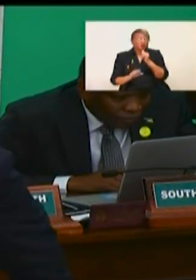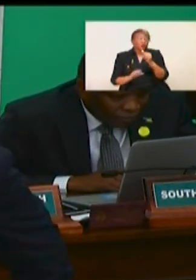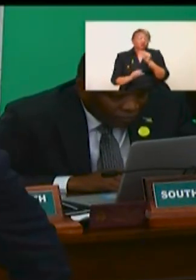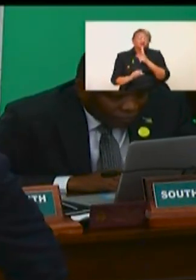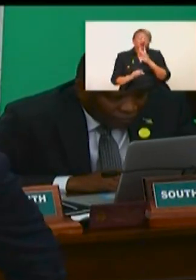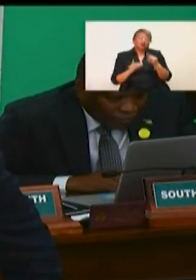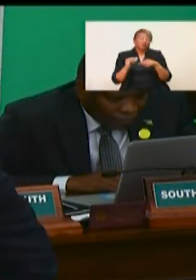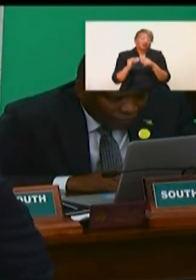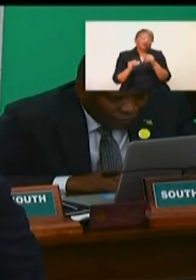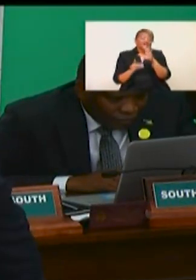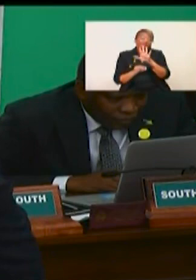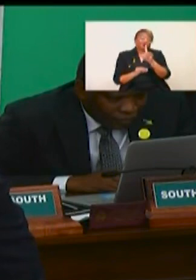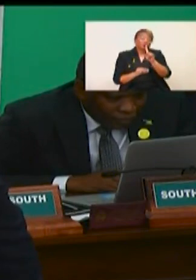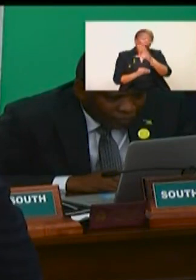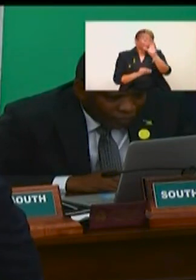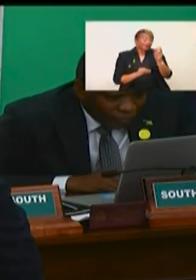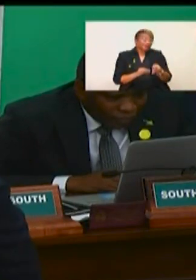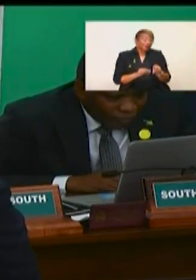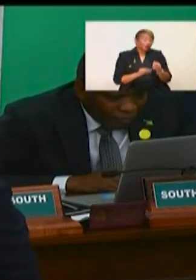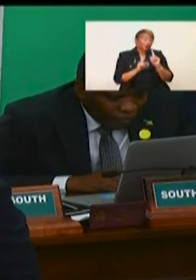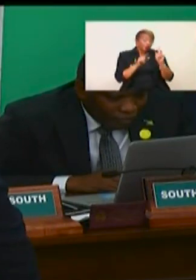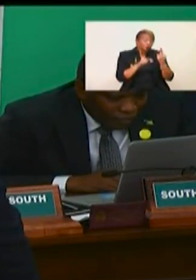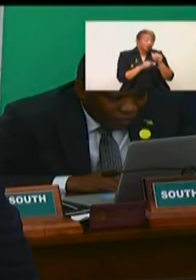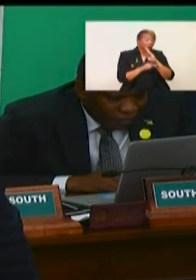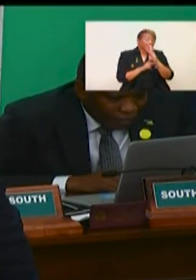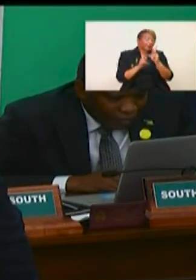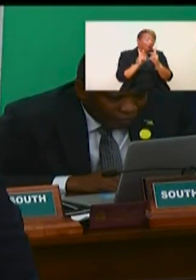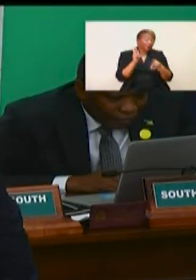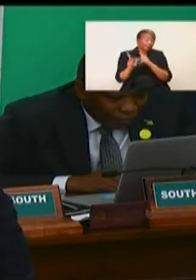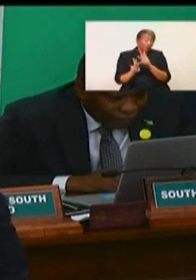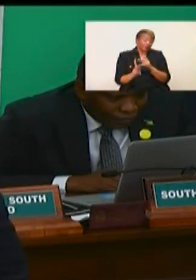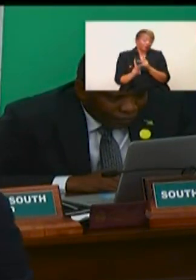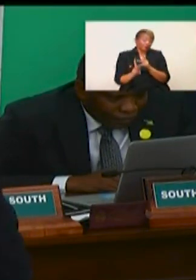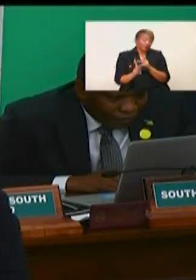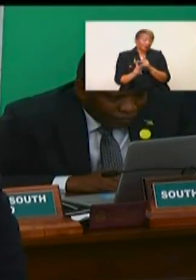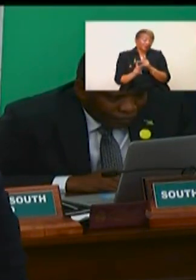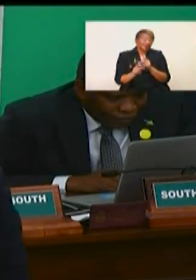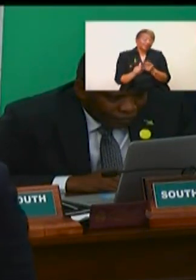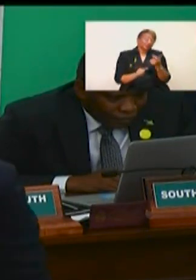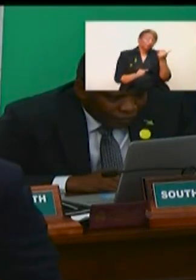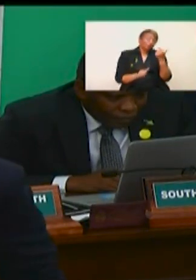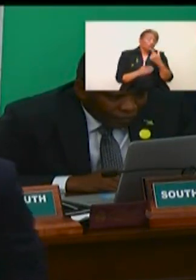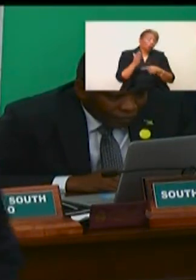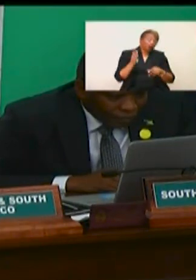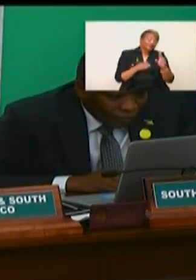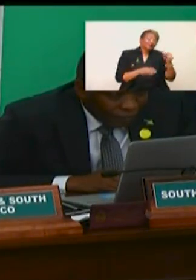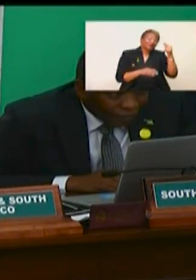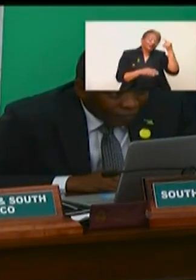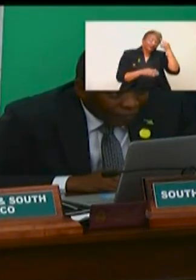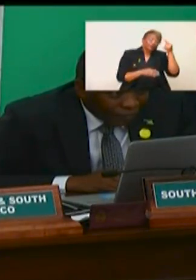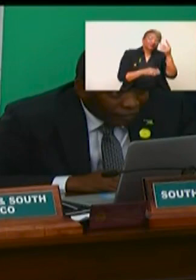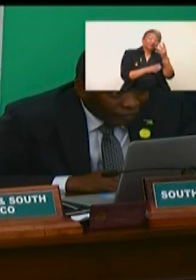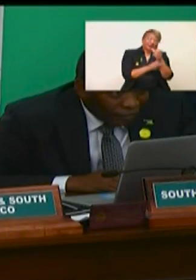about. 51% goes to the Bahamian people. That's excluding what the government gets.